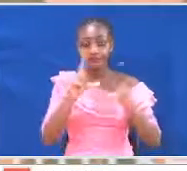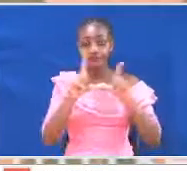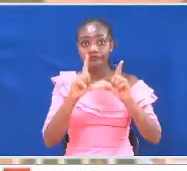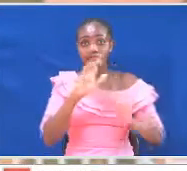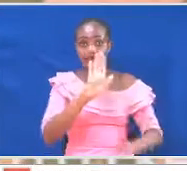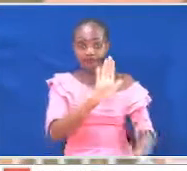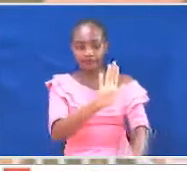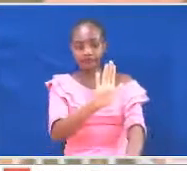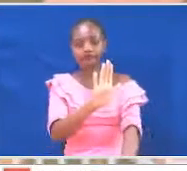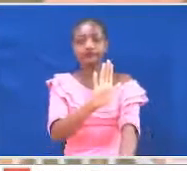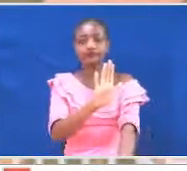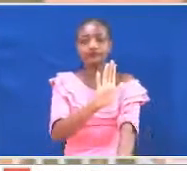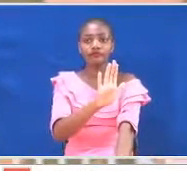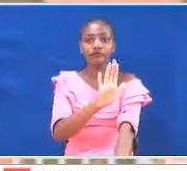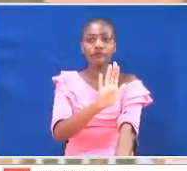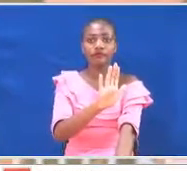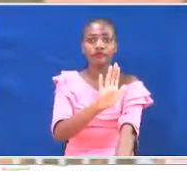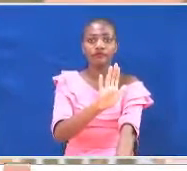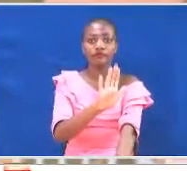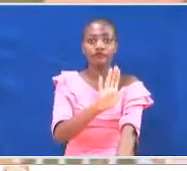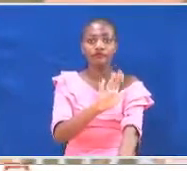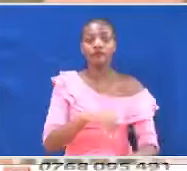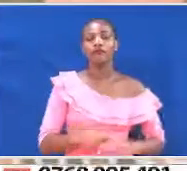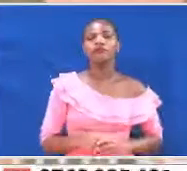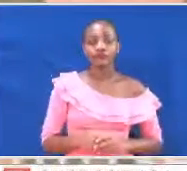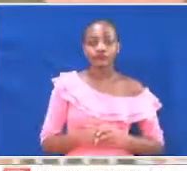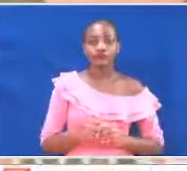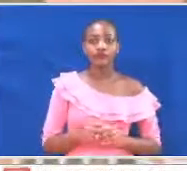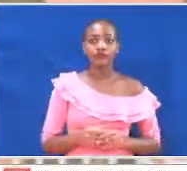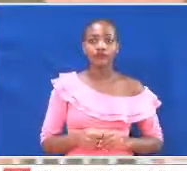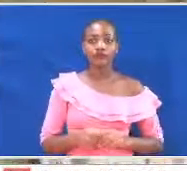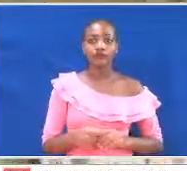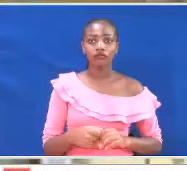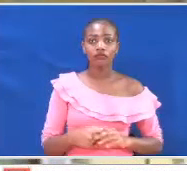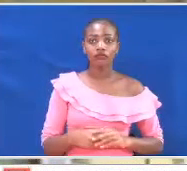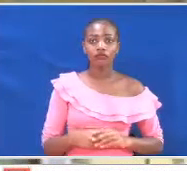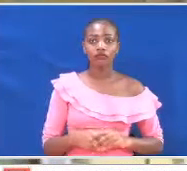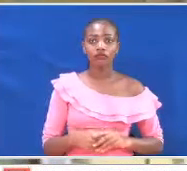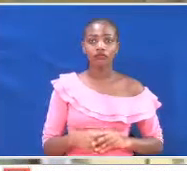vile inatakikana kulingana na sheria ya county.